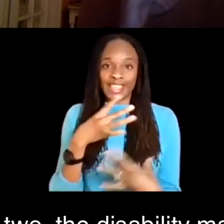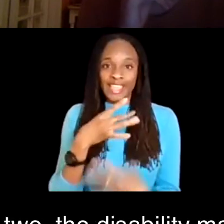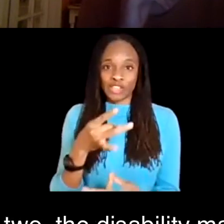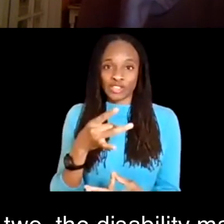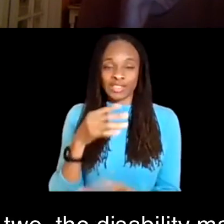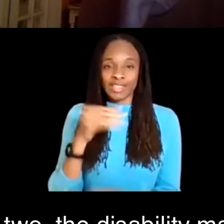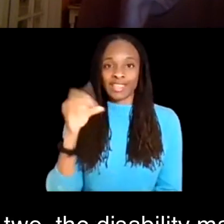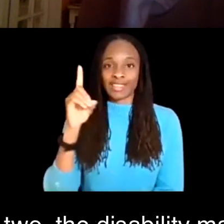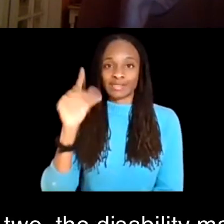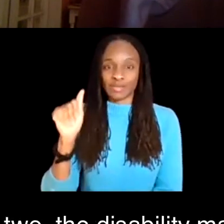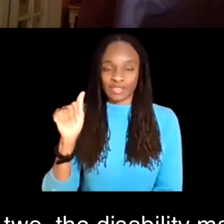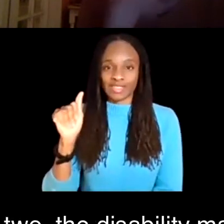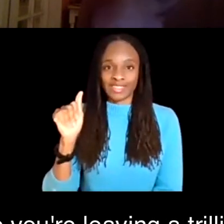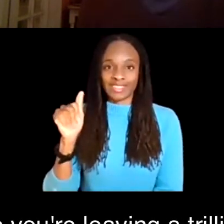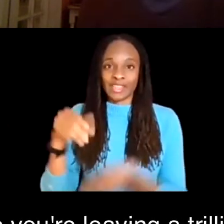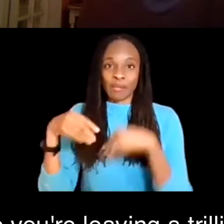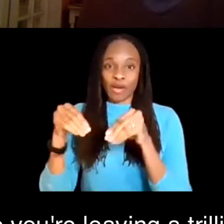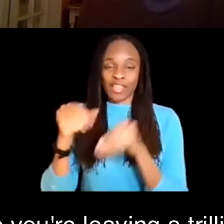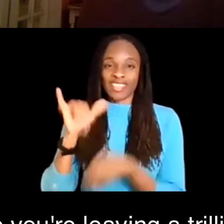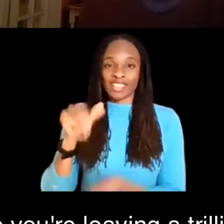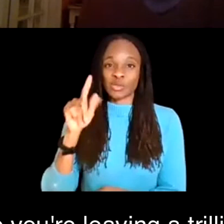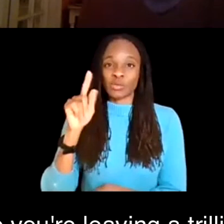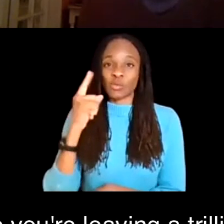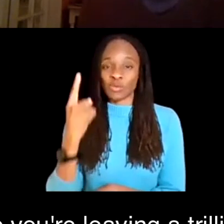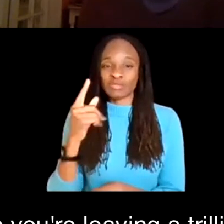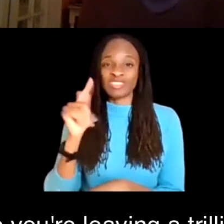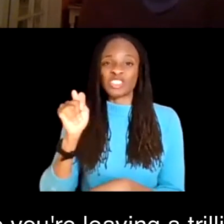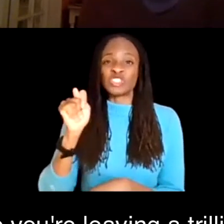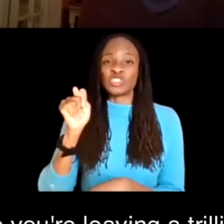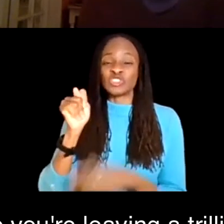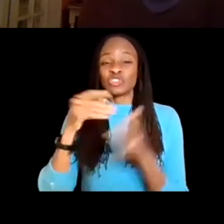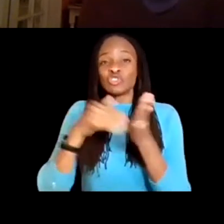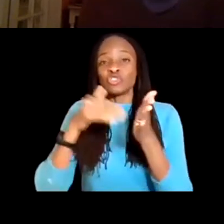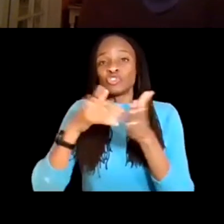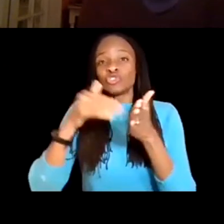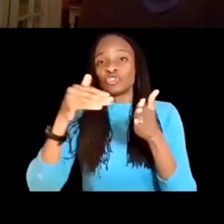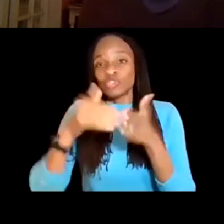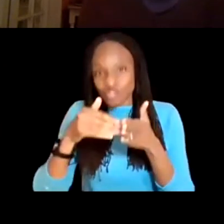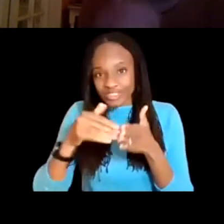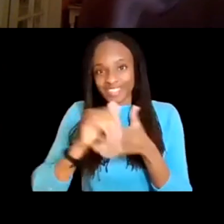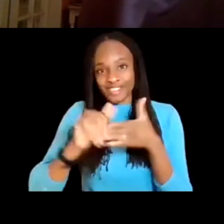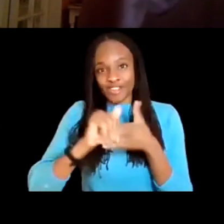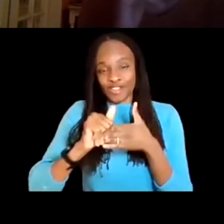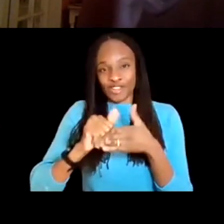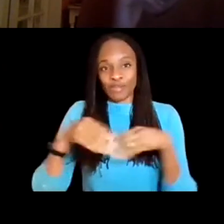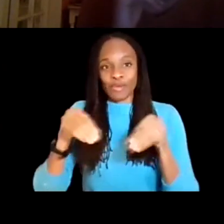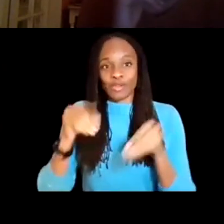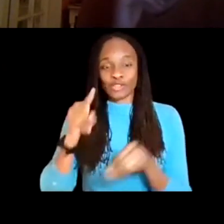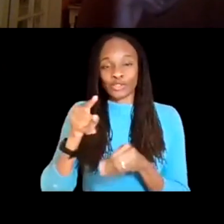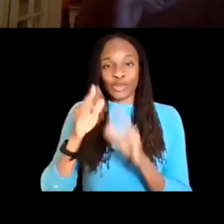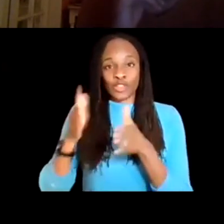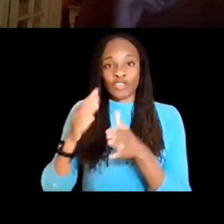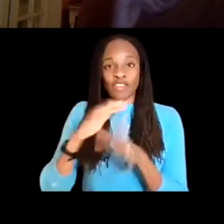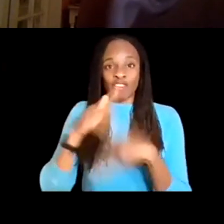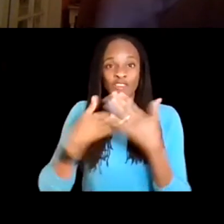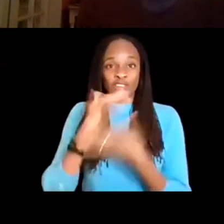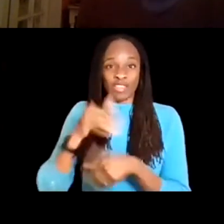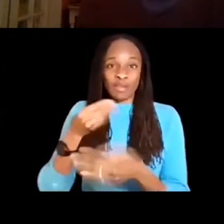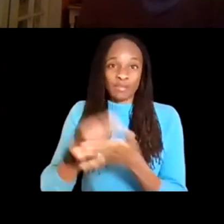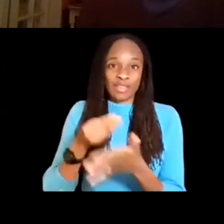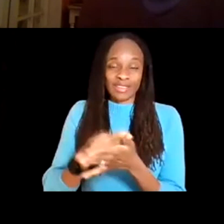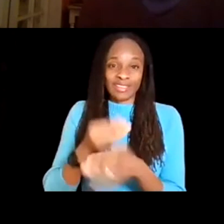is a $1 trillion market. So you're leaving $1 trillion on the table. Why wouldn't you tap into that?